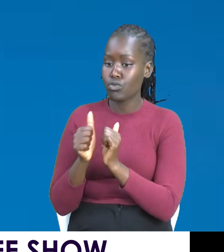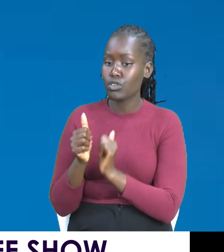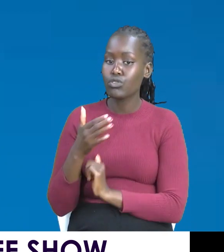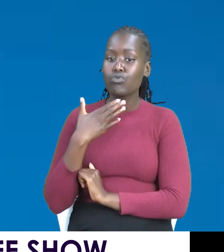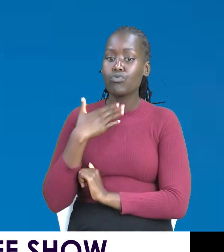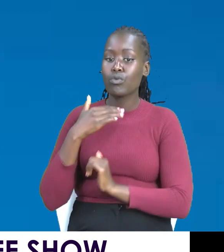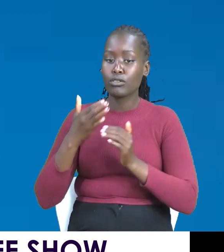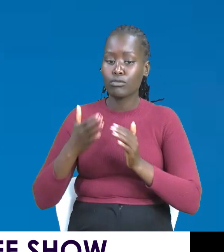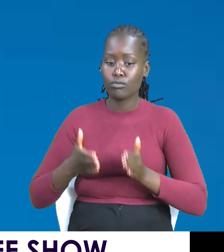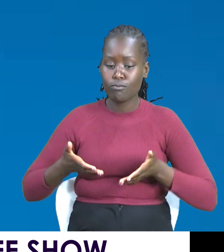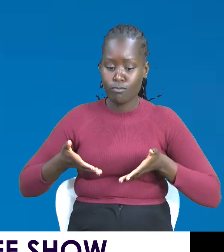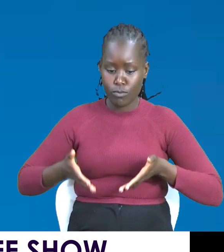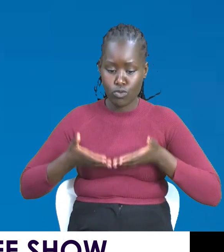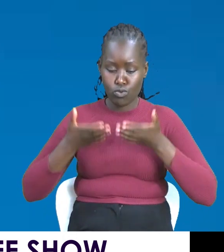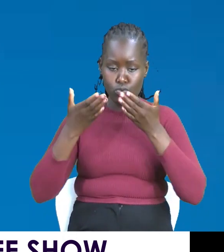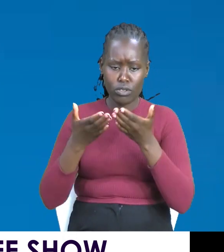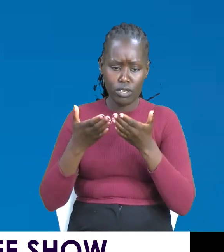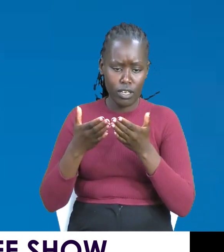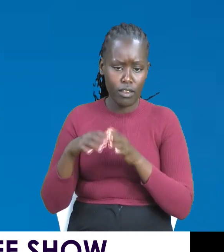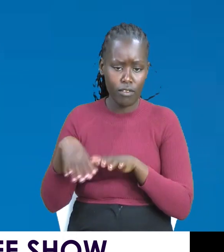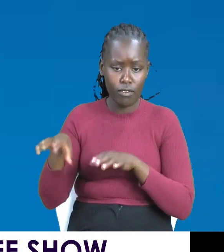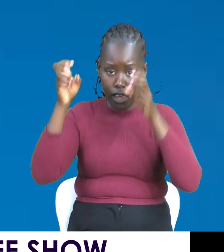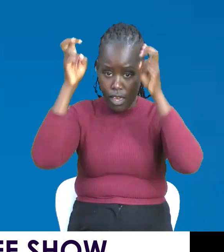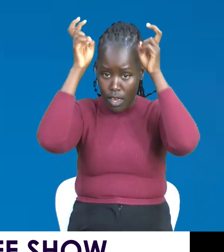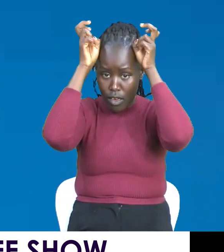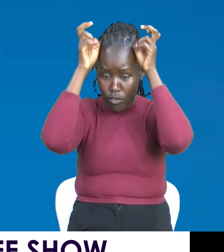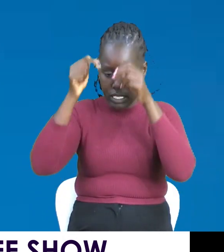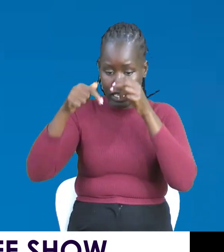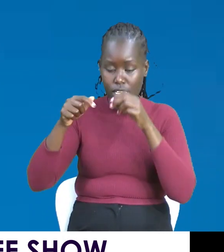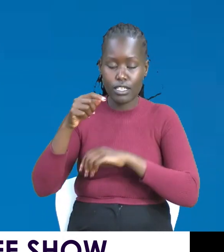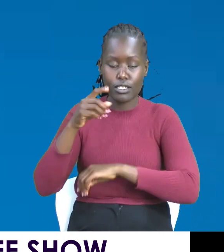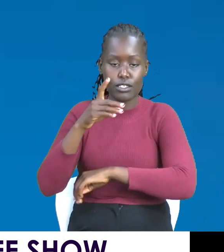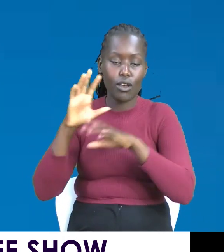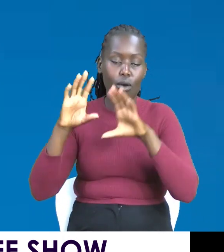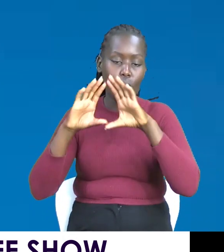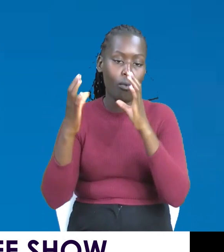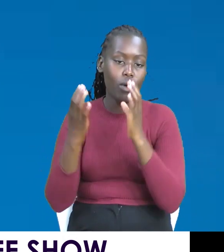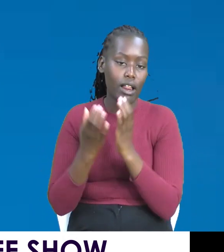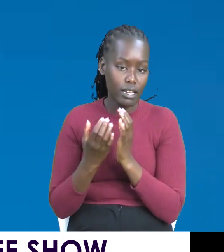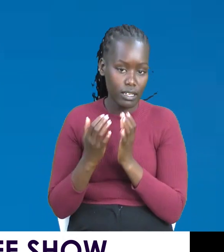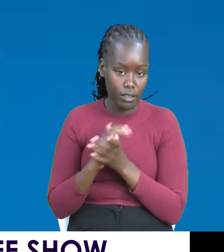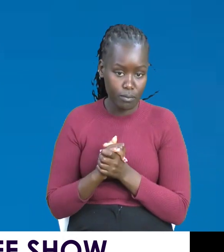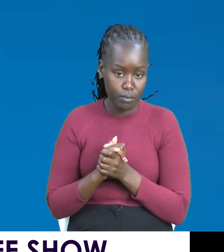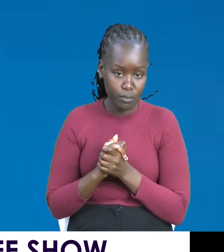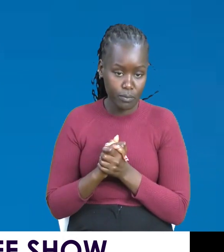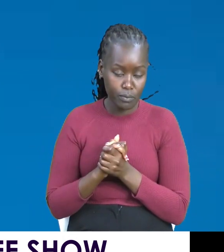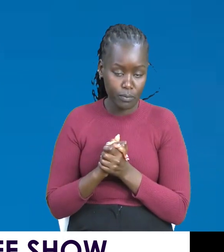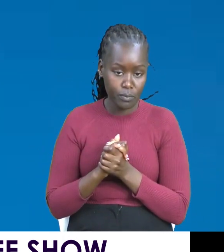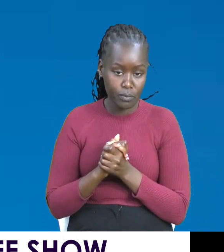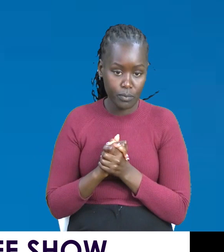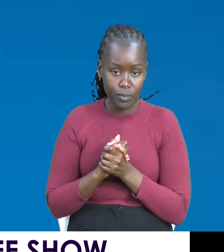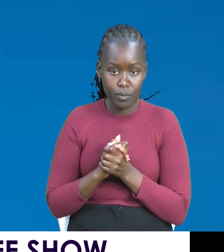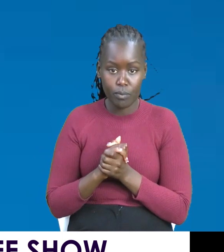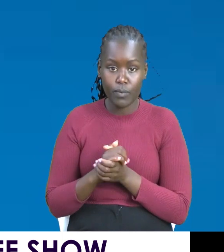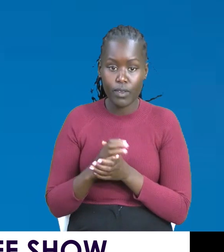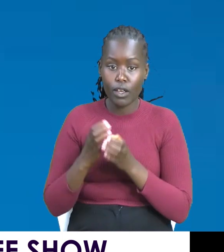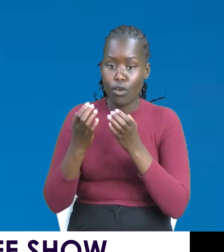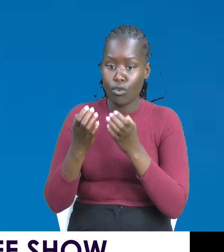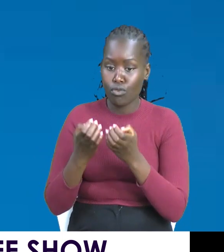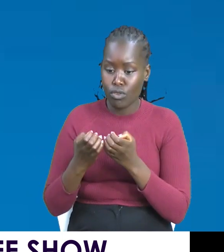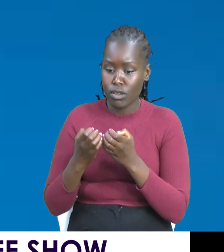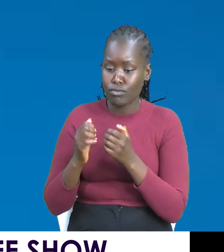birth evil into our present world. We are amongst wolves, literally. You just need to